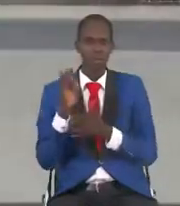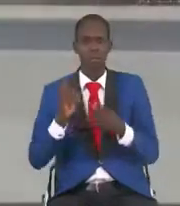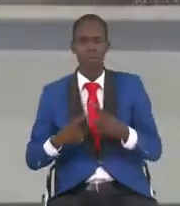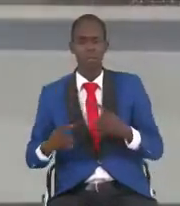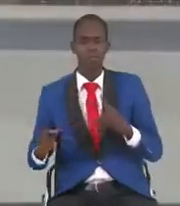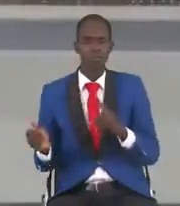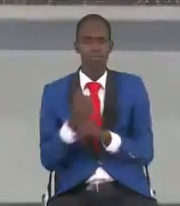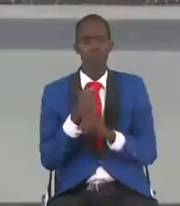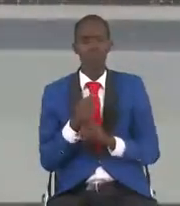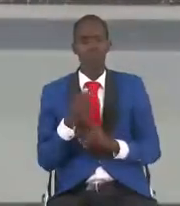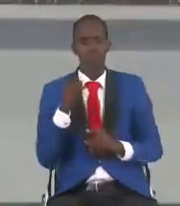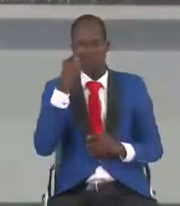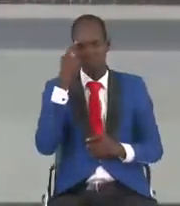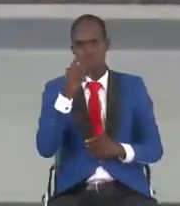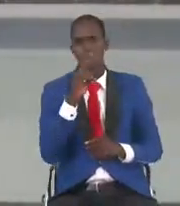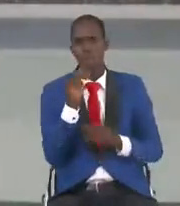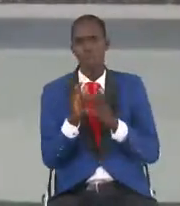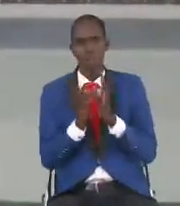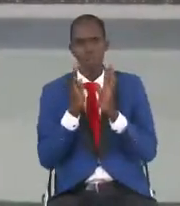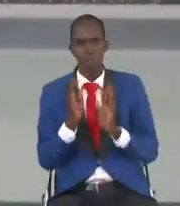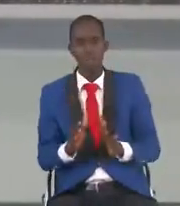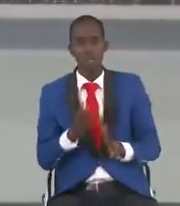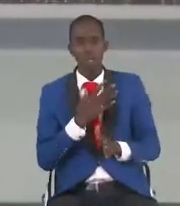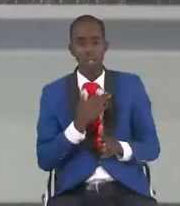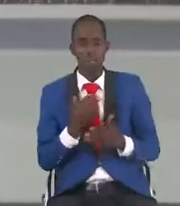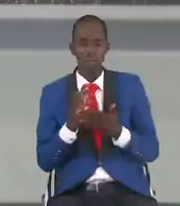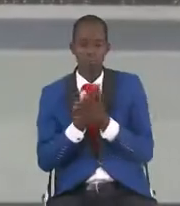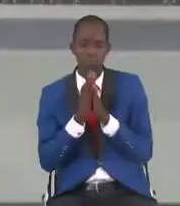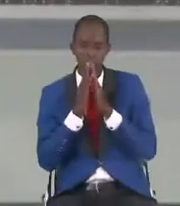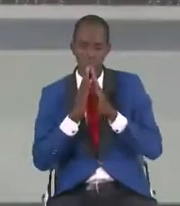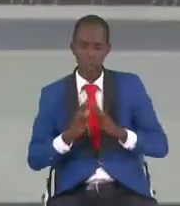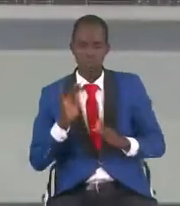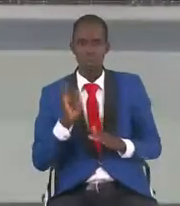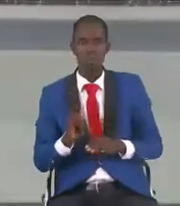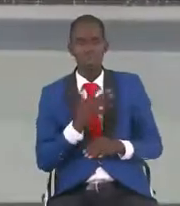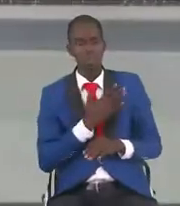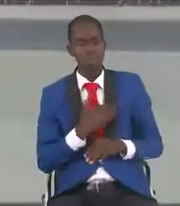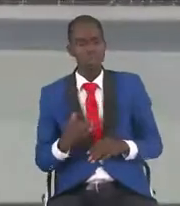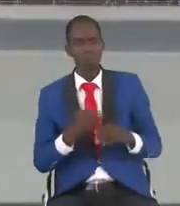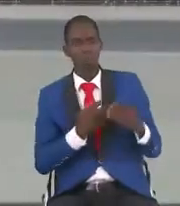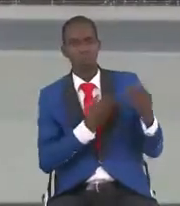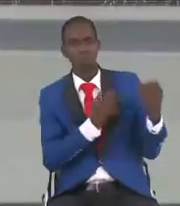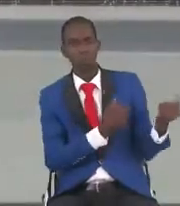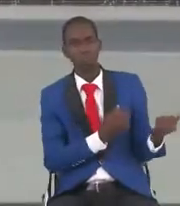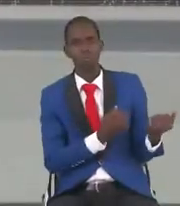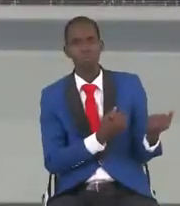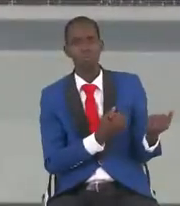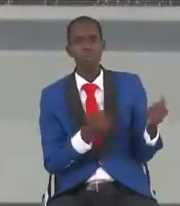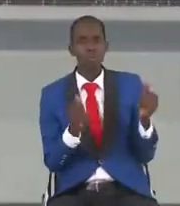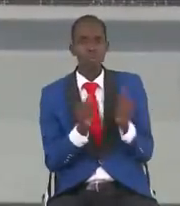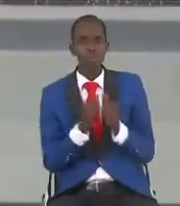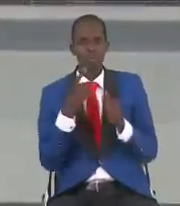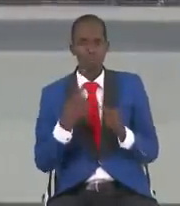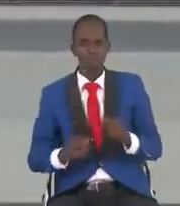you're a Christian. And gently and courageously, with their backbone not